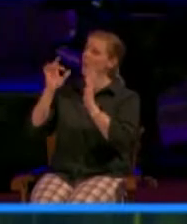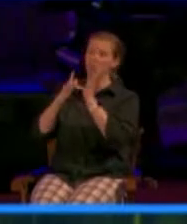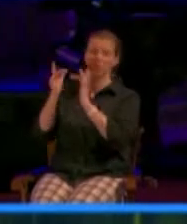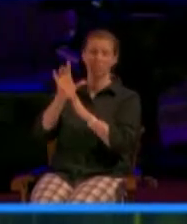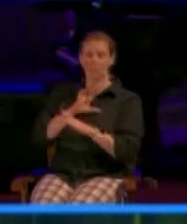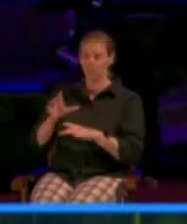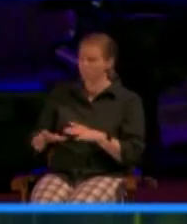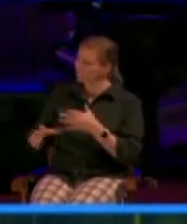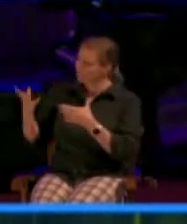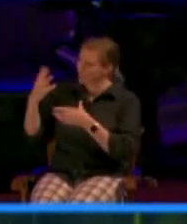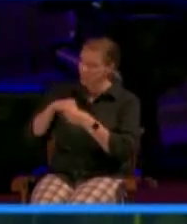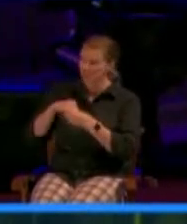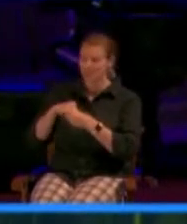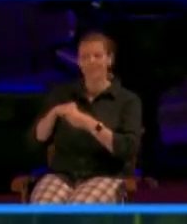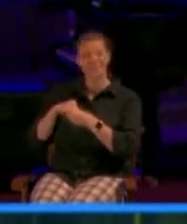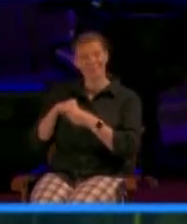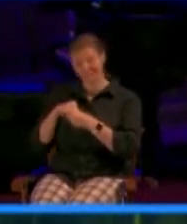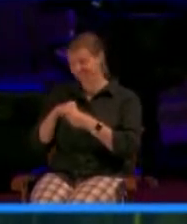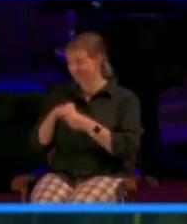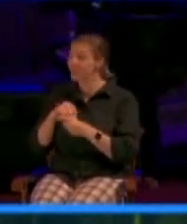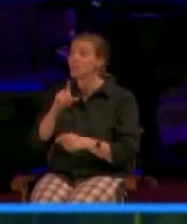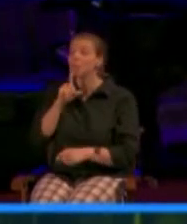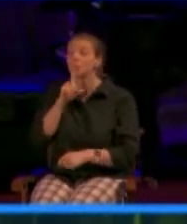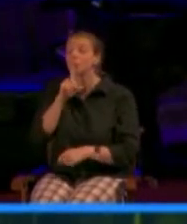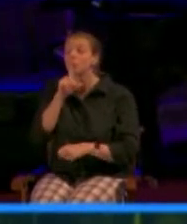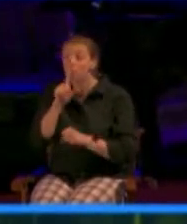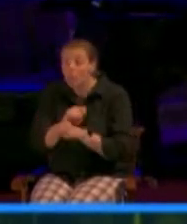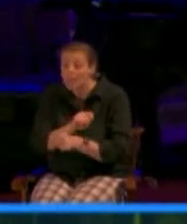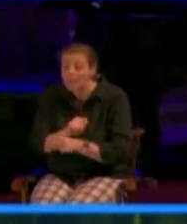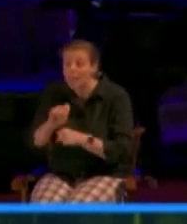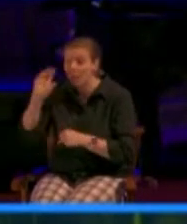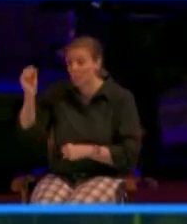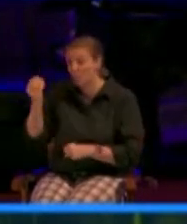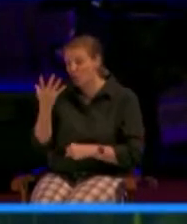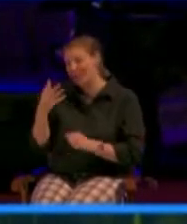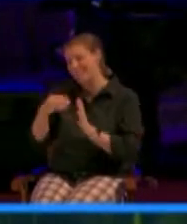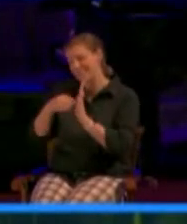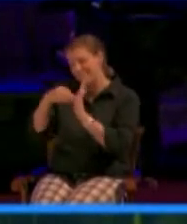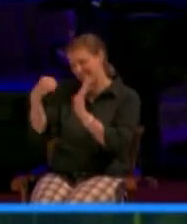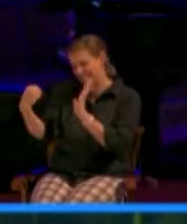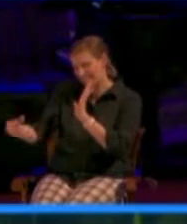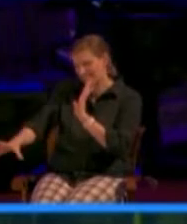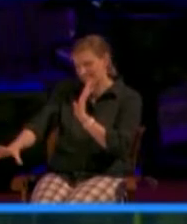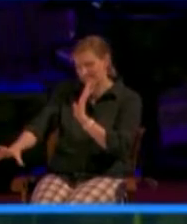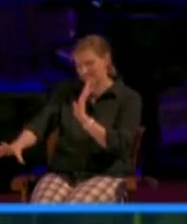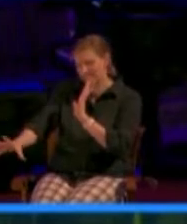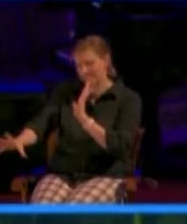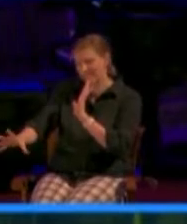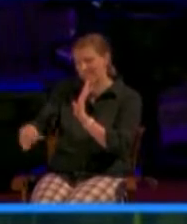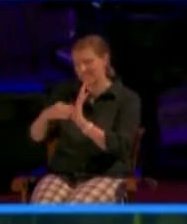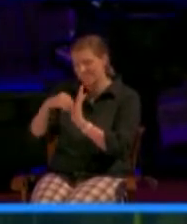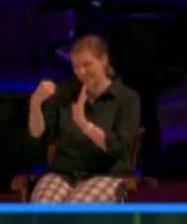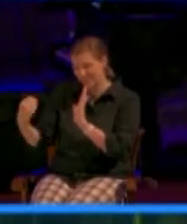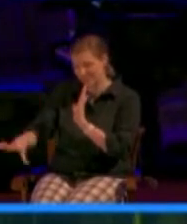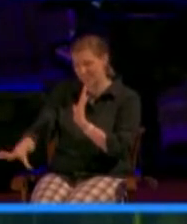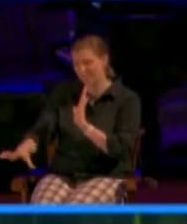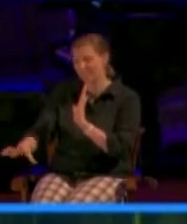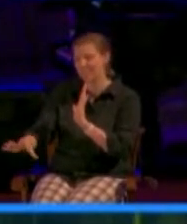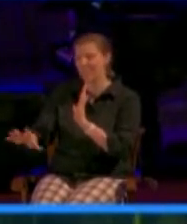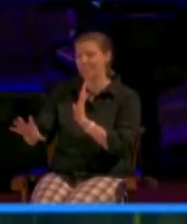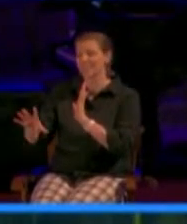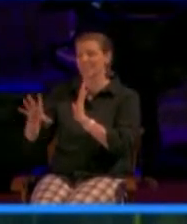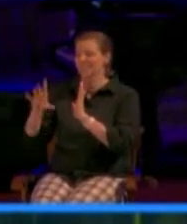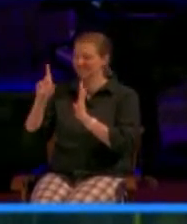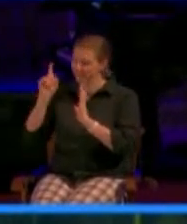is costly because it calls us to follow. Now, be real careful on these next few statements because he's